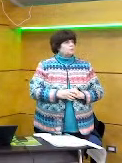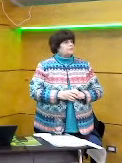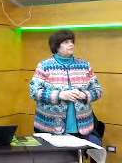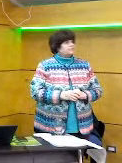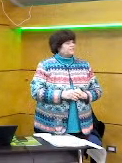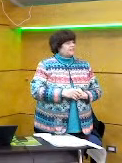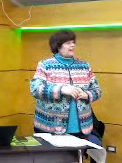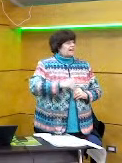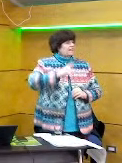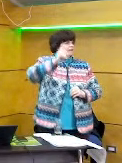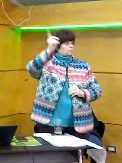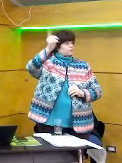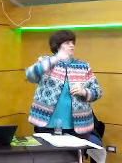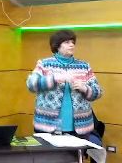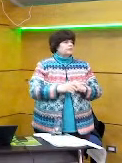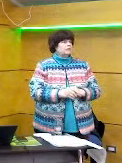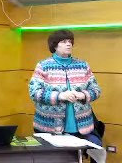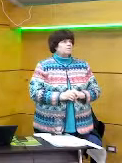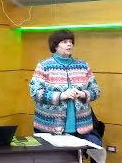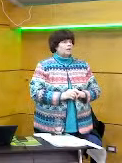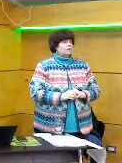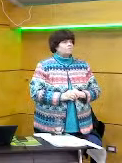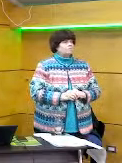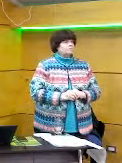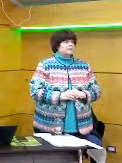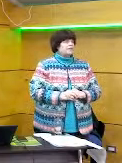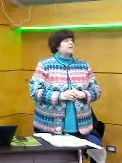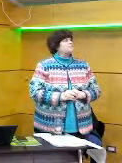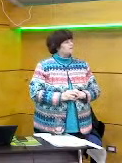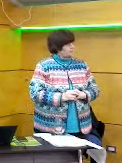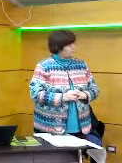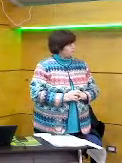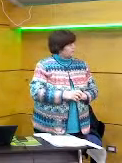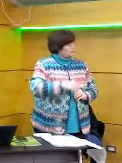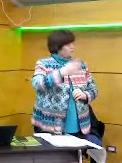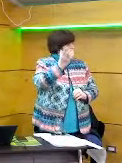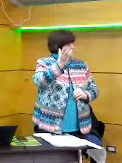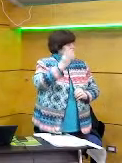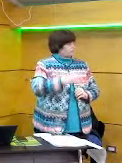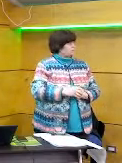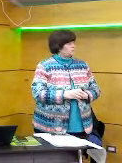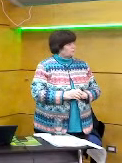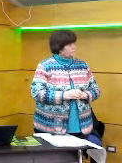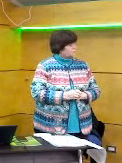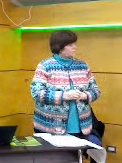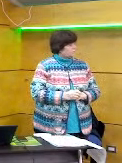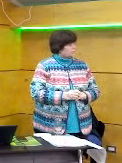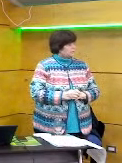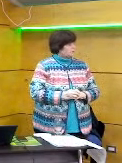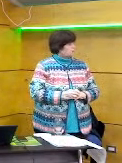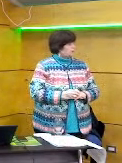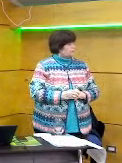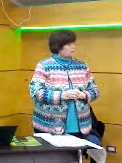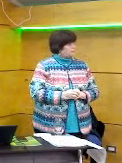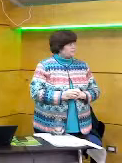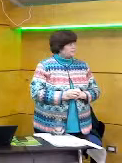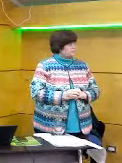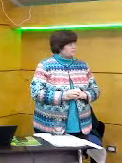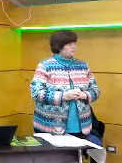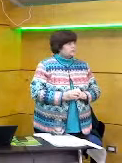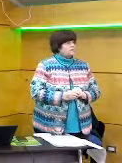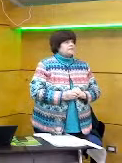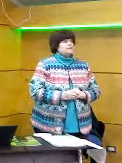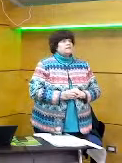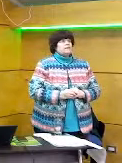years previous to that, it was from La Serena up in the north, the winner that we